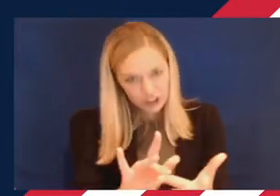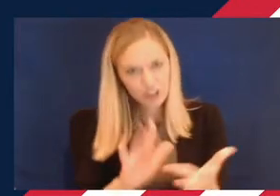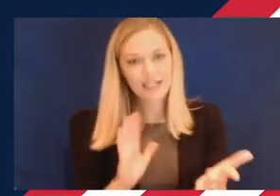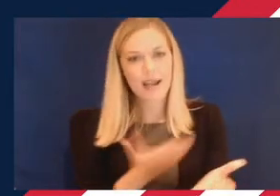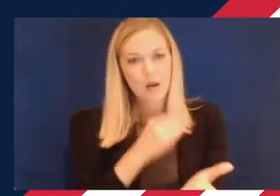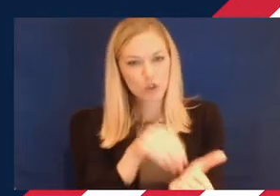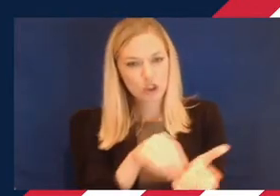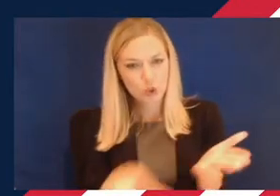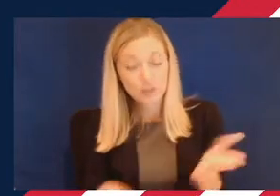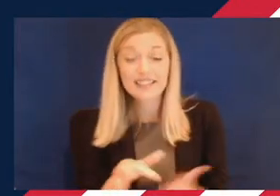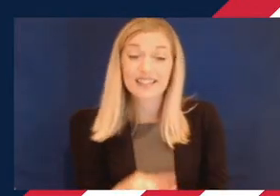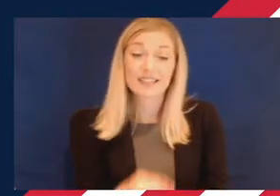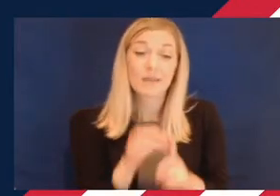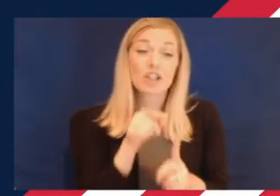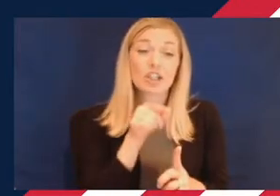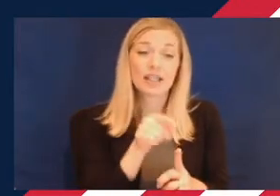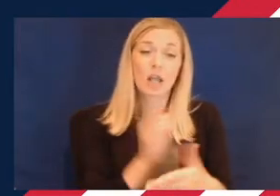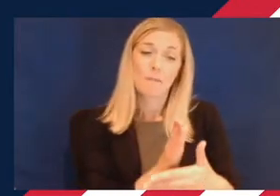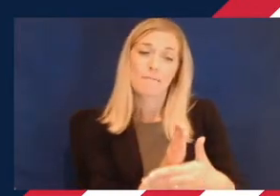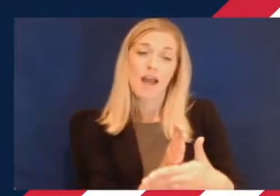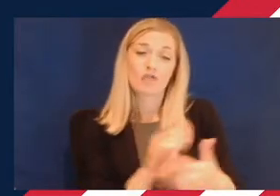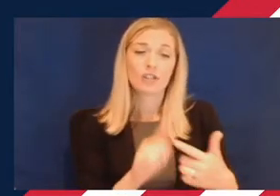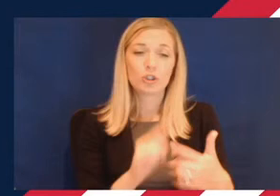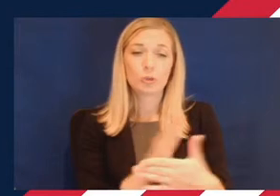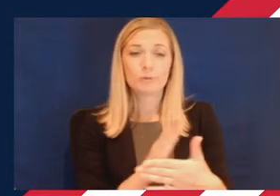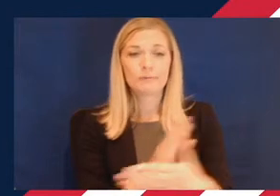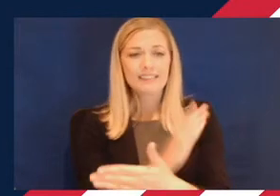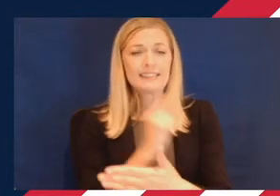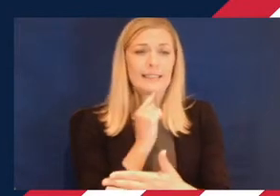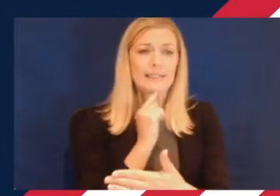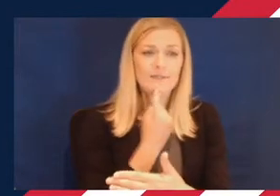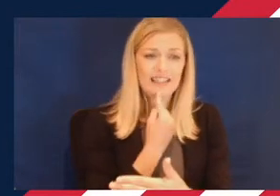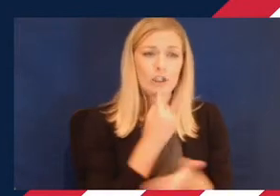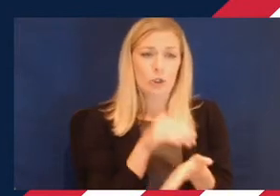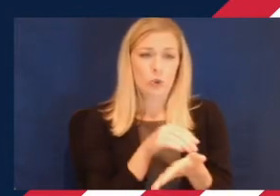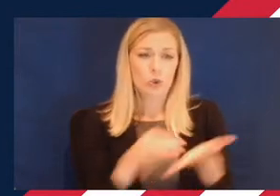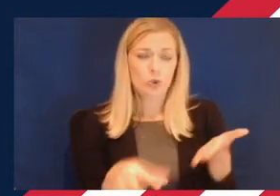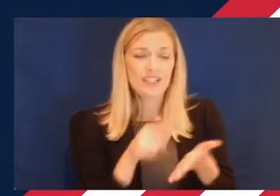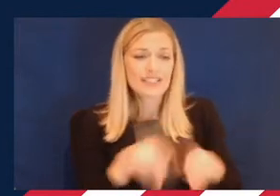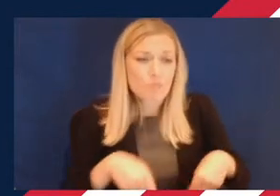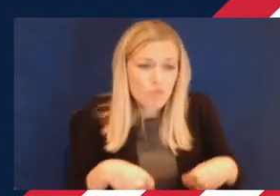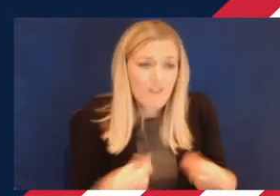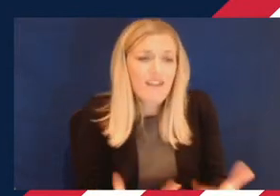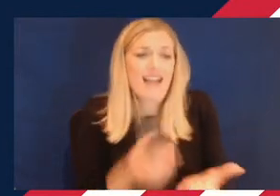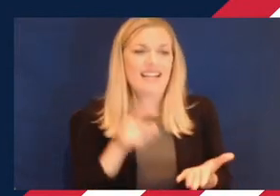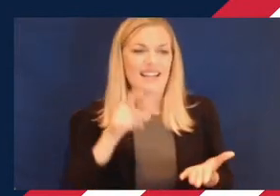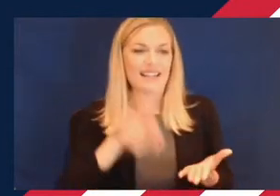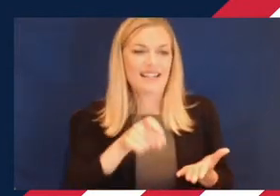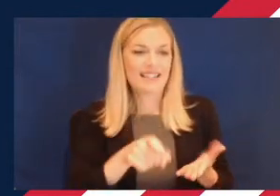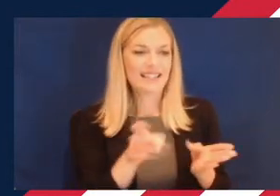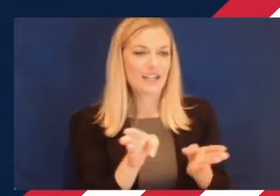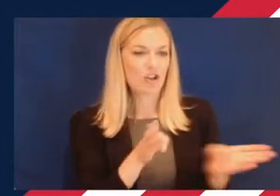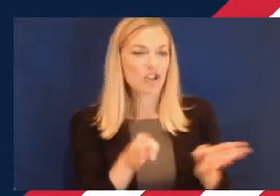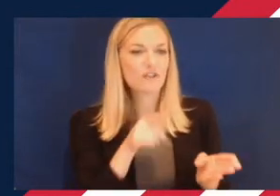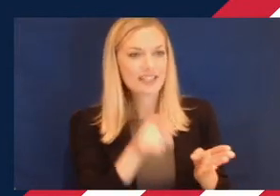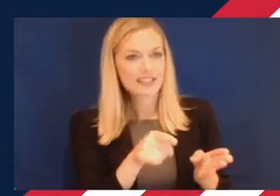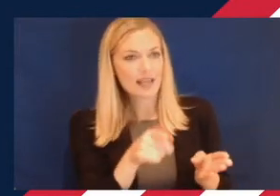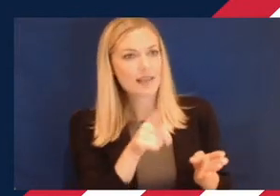severe students, and providing the necessary services that they are offered through FAID, through their